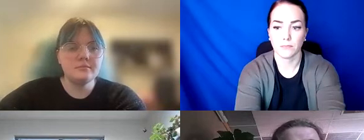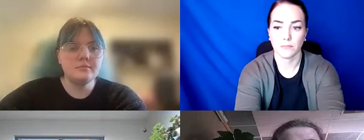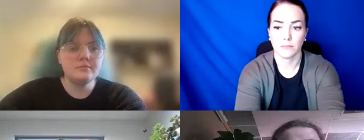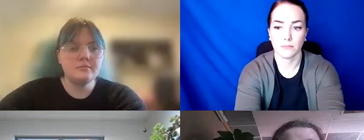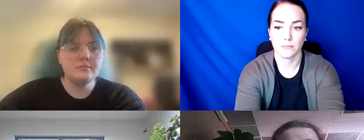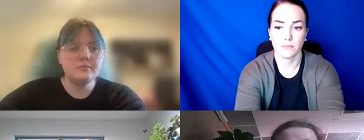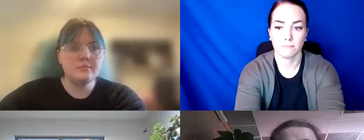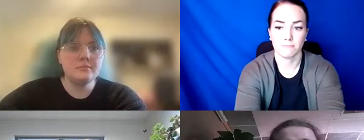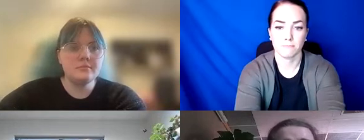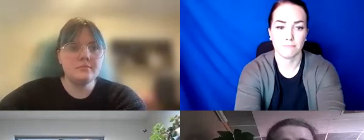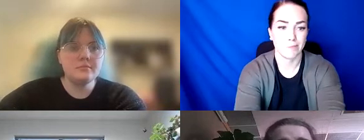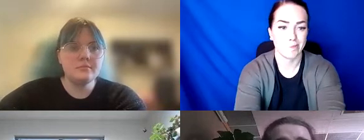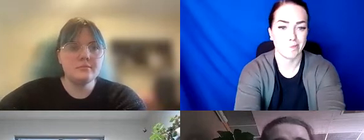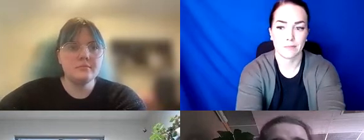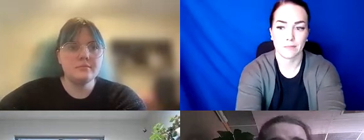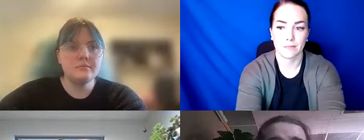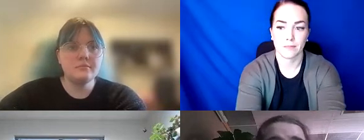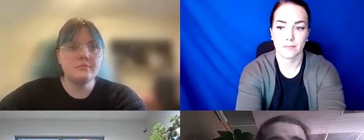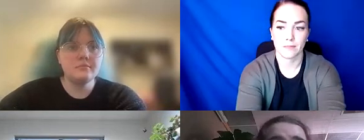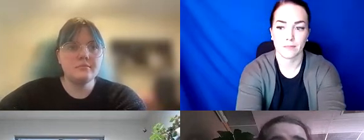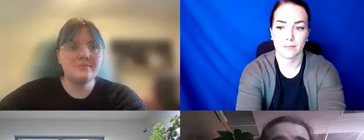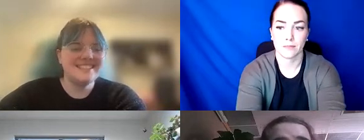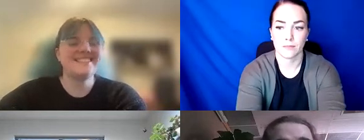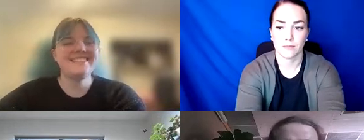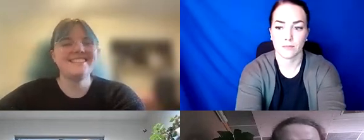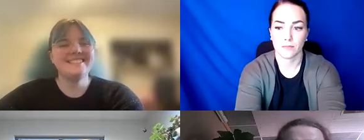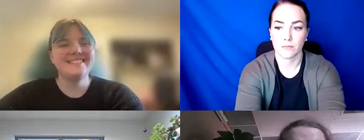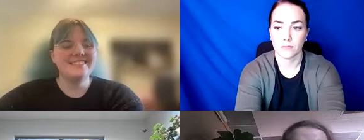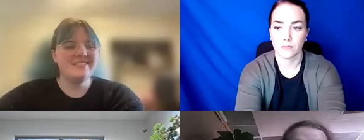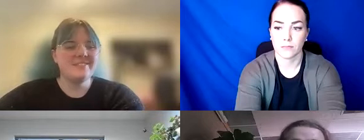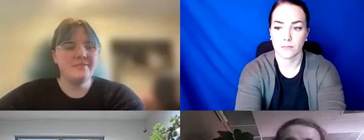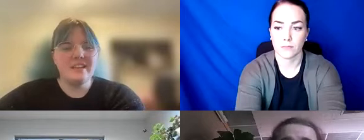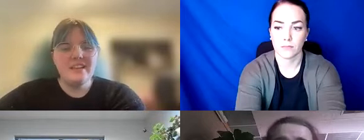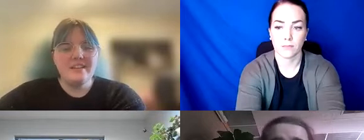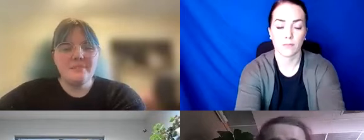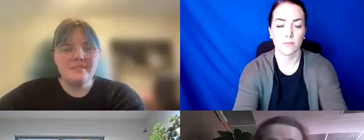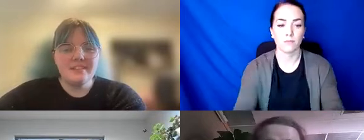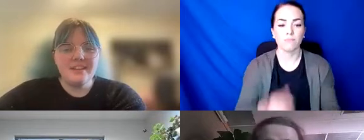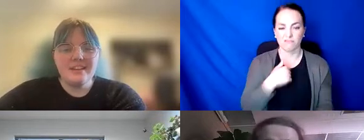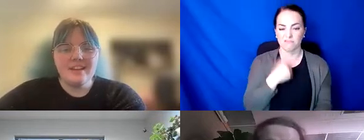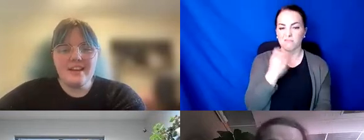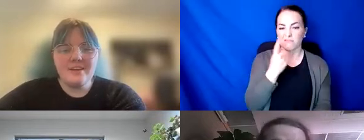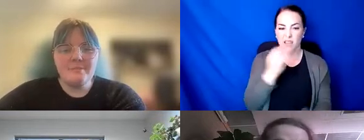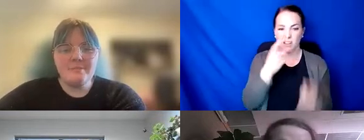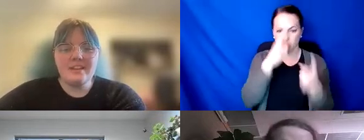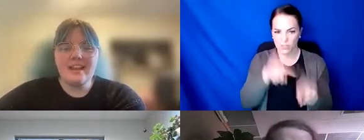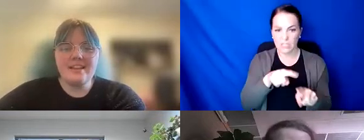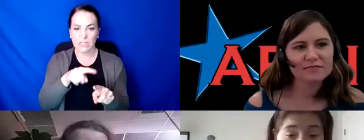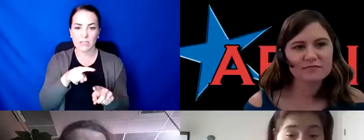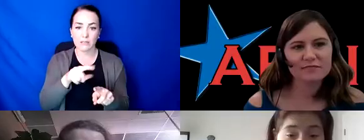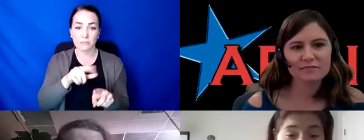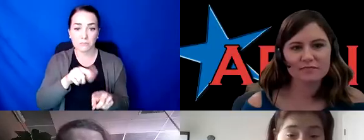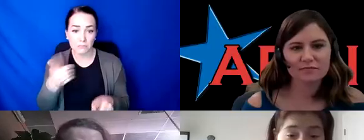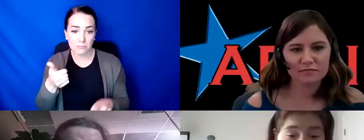Awesome. No, I unfortunately agree. Mels, do you want to? I see your hands up. Yeah,